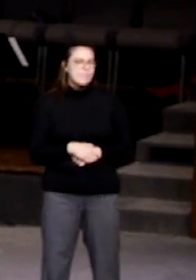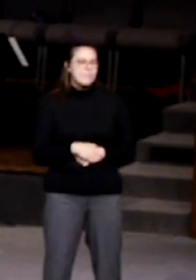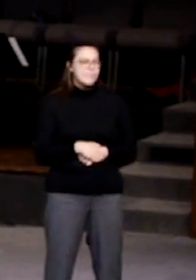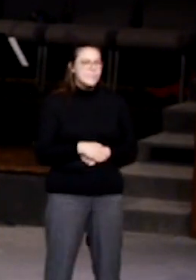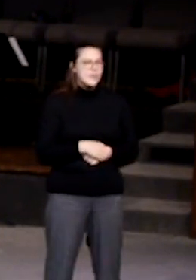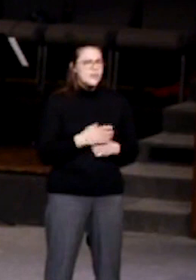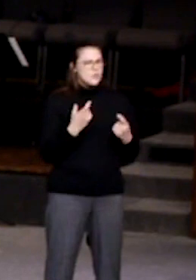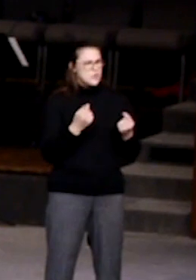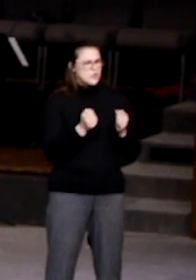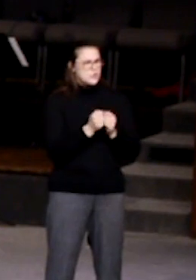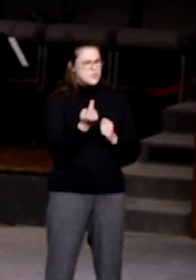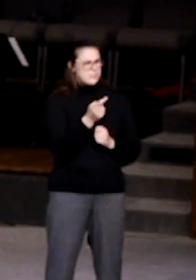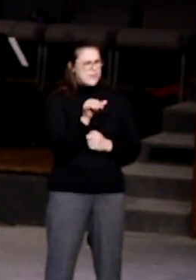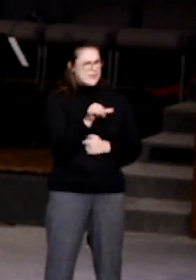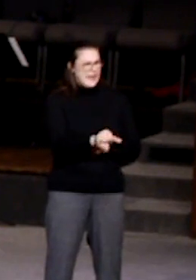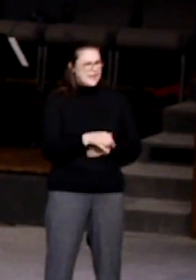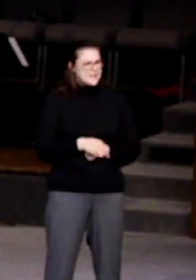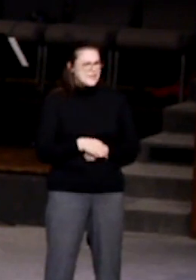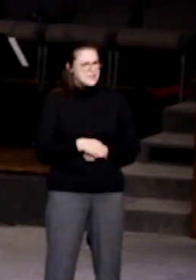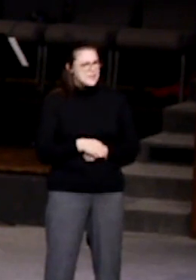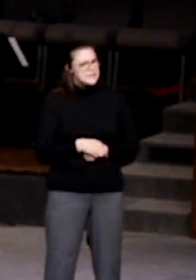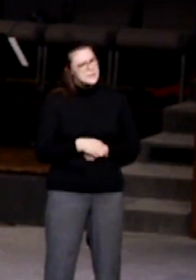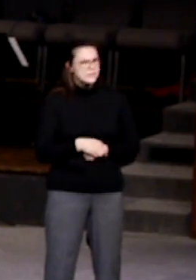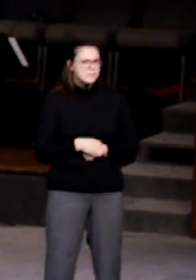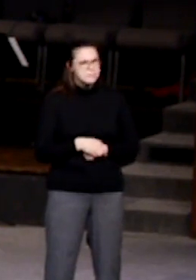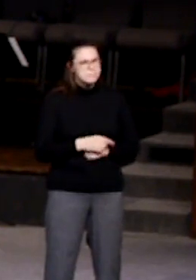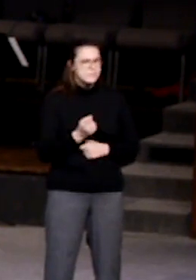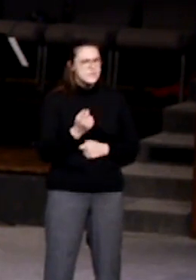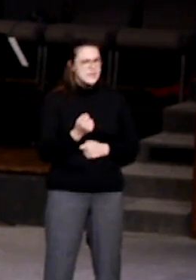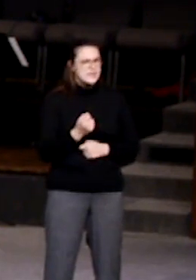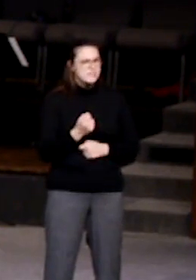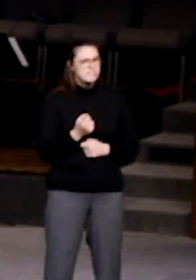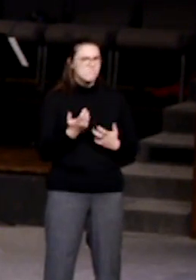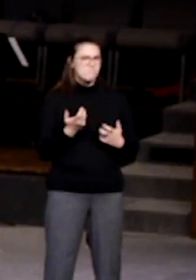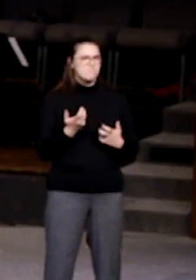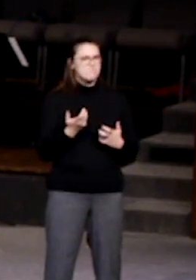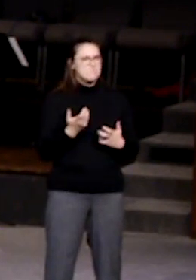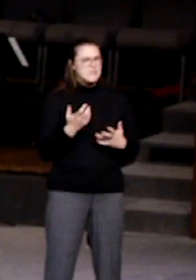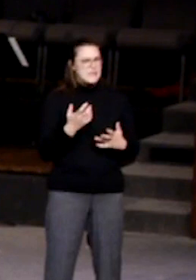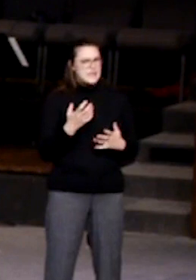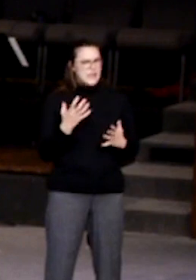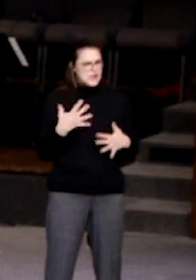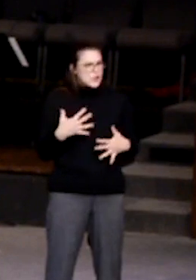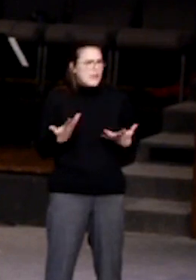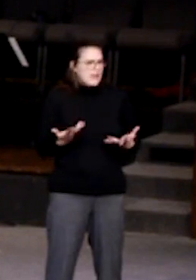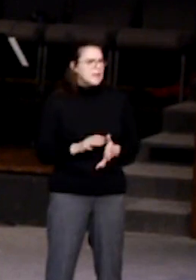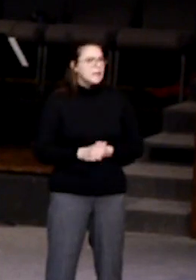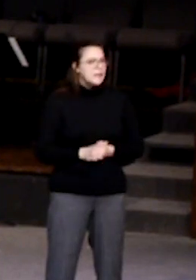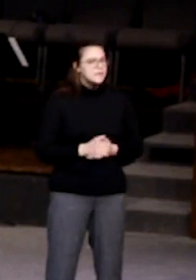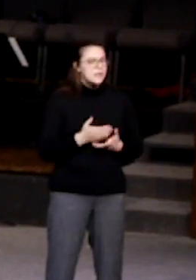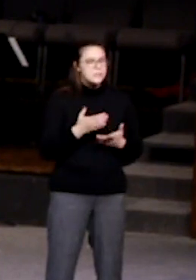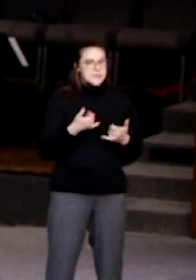But what do you do with something like that, right? It's a little unnerving. So here's my body. I'm still there. I'm